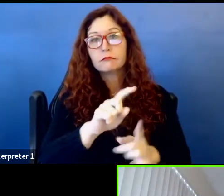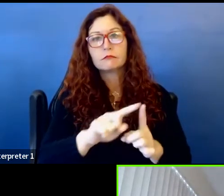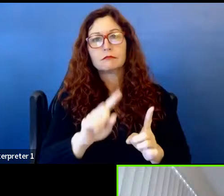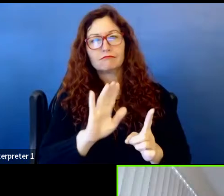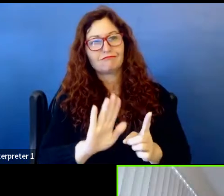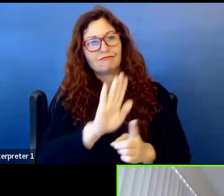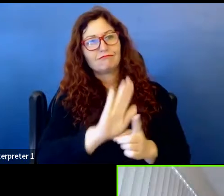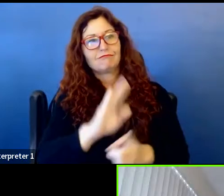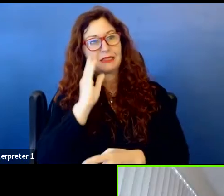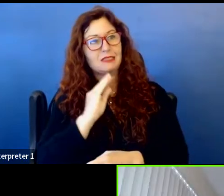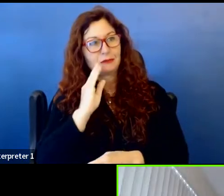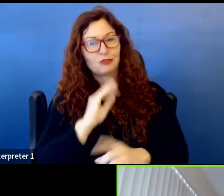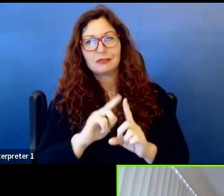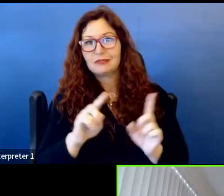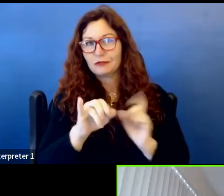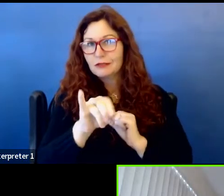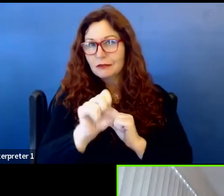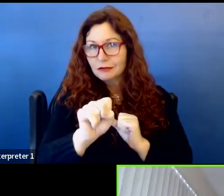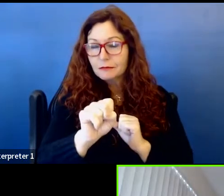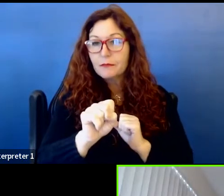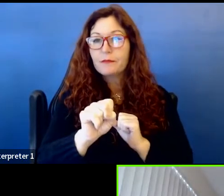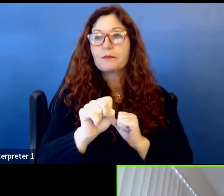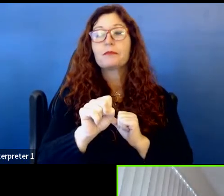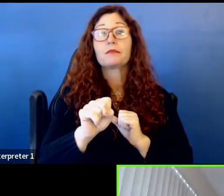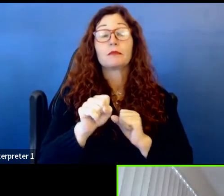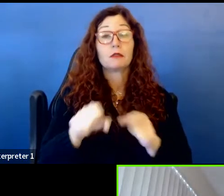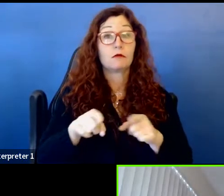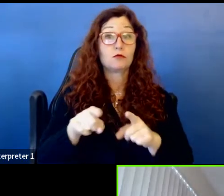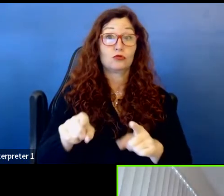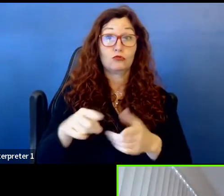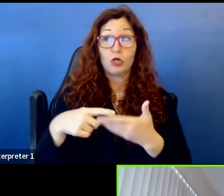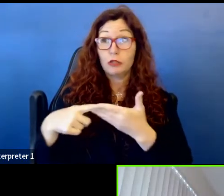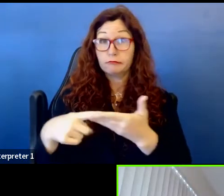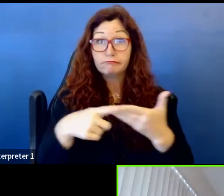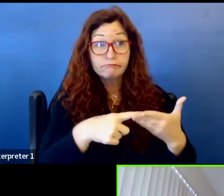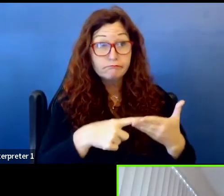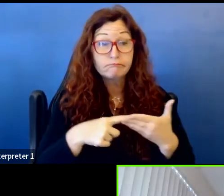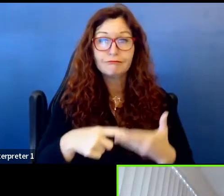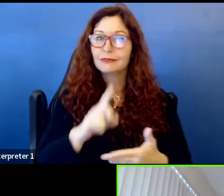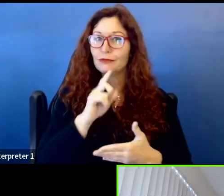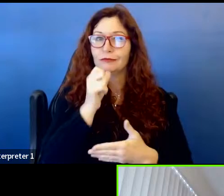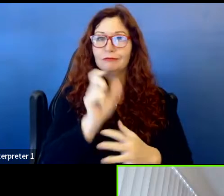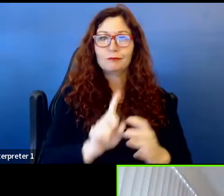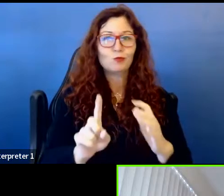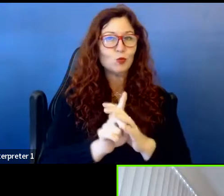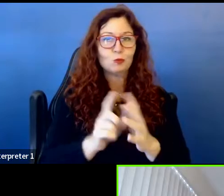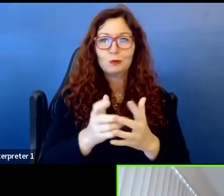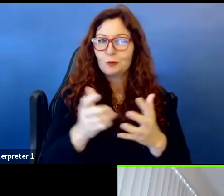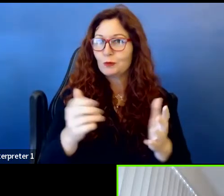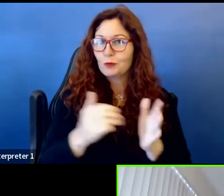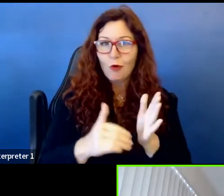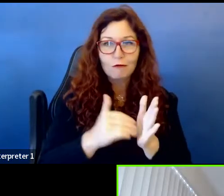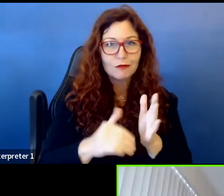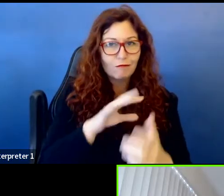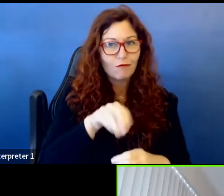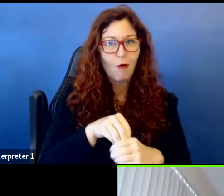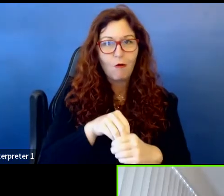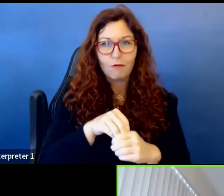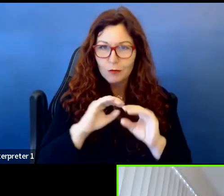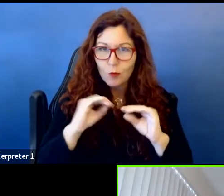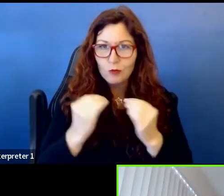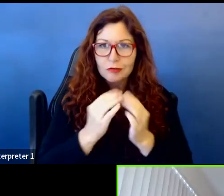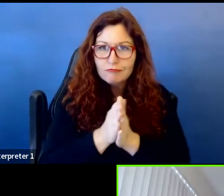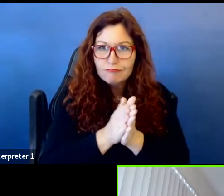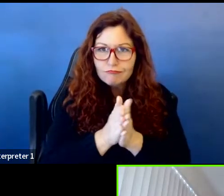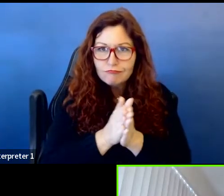conversations and even in the recruitment process are not very present and so at the end of my testimony what i was